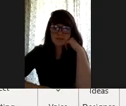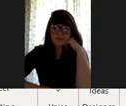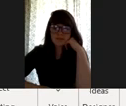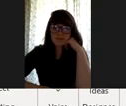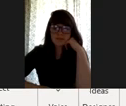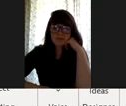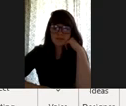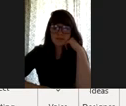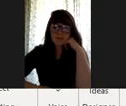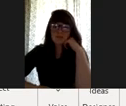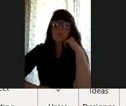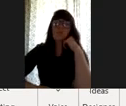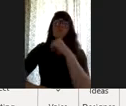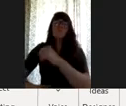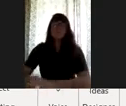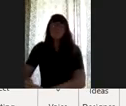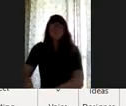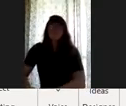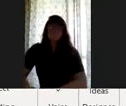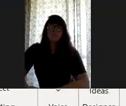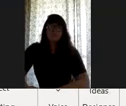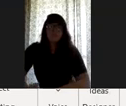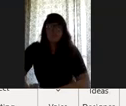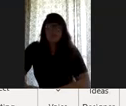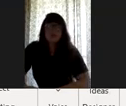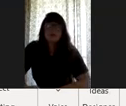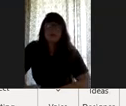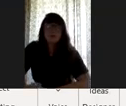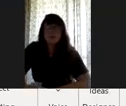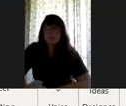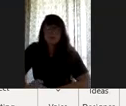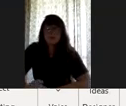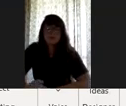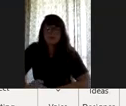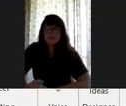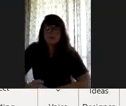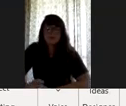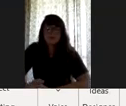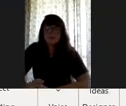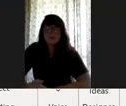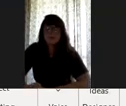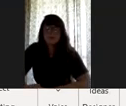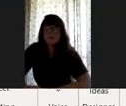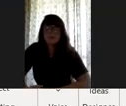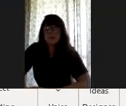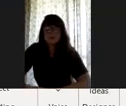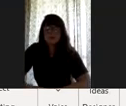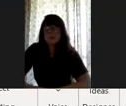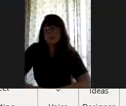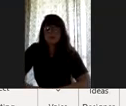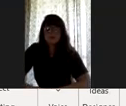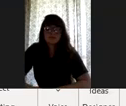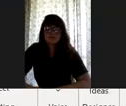is affected by how you view the wrath that it's talking about. So let's talk about the wrath of God. What is the wrath of God, you think, here? What category does it fit